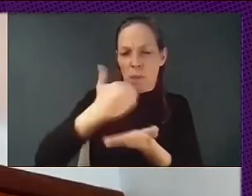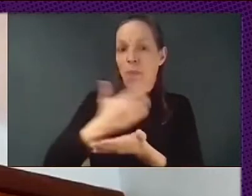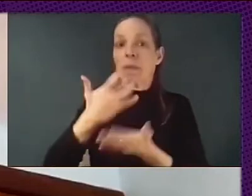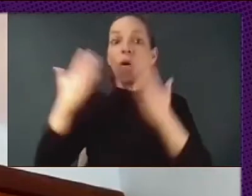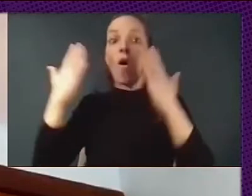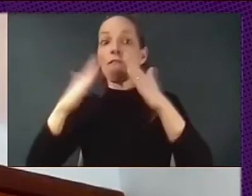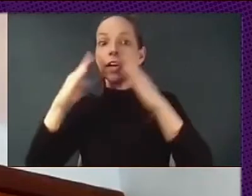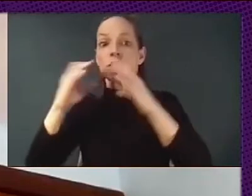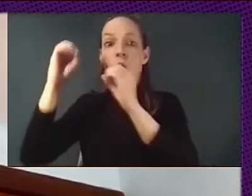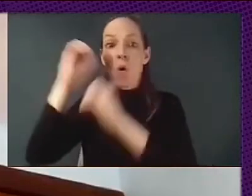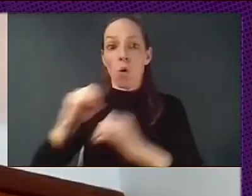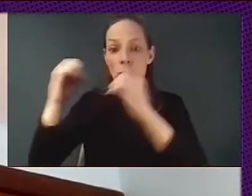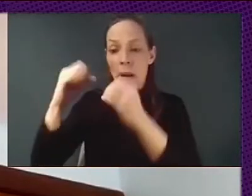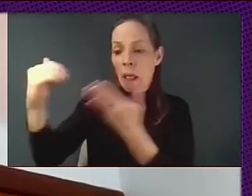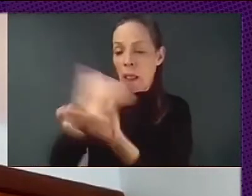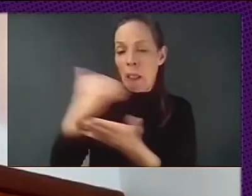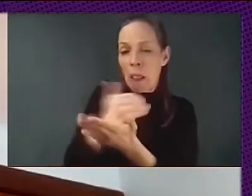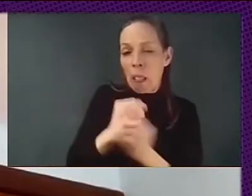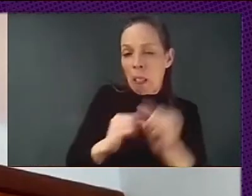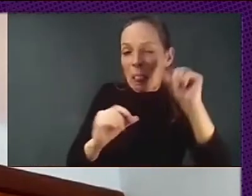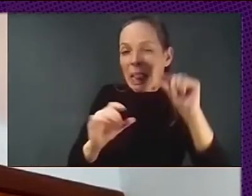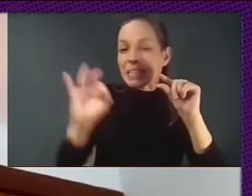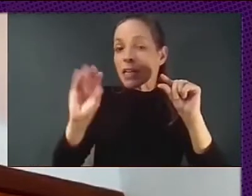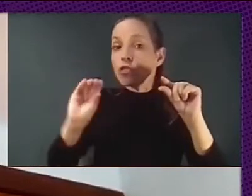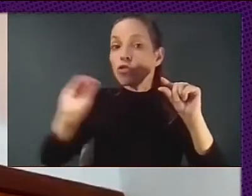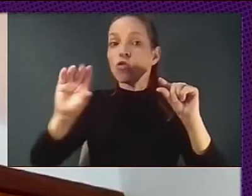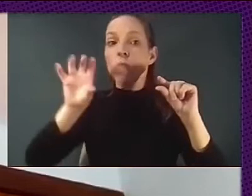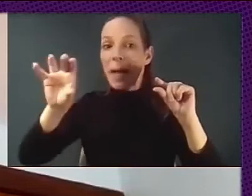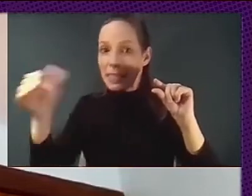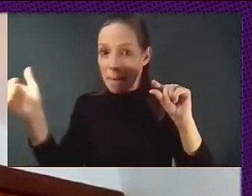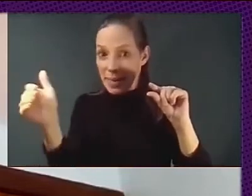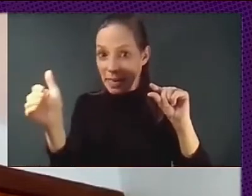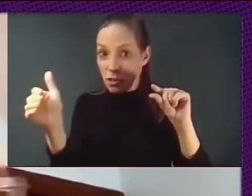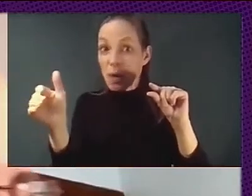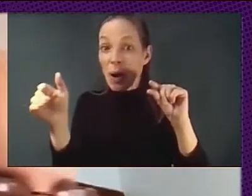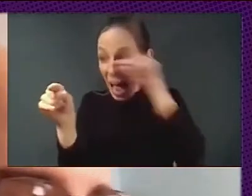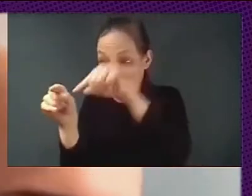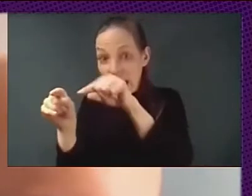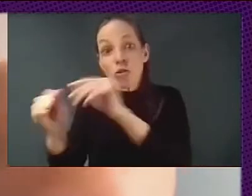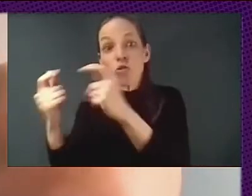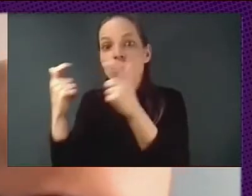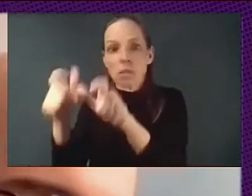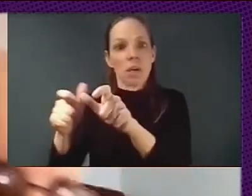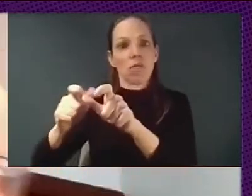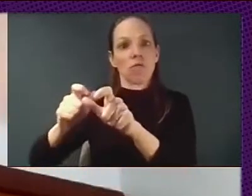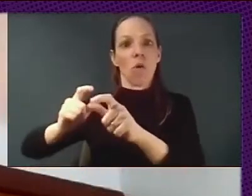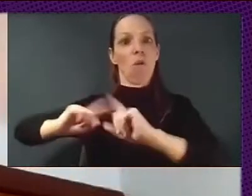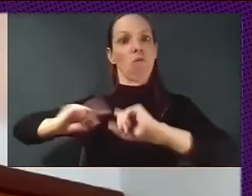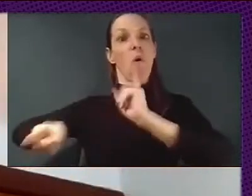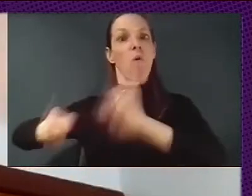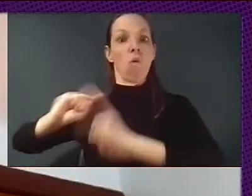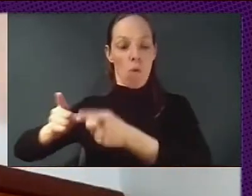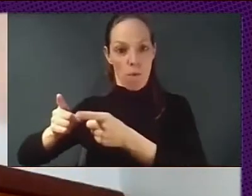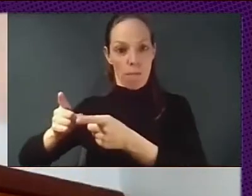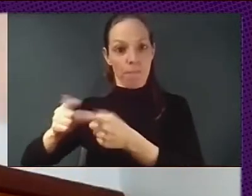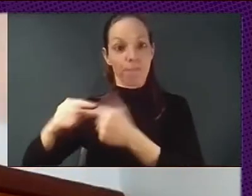Facebook, duopoly, for example. So if those countries are experiencing it as something